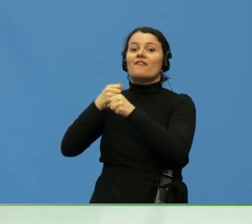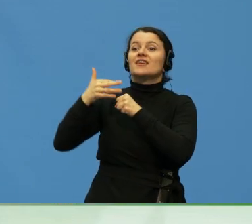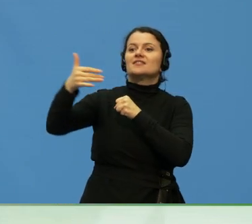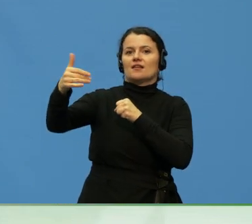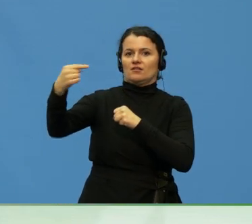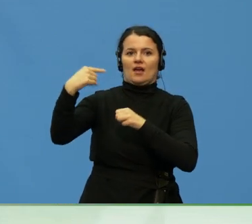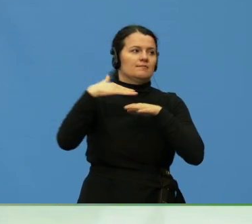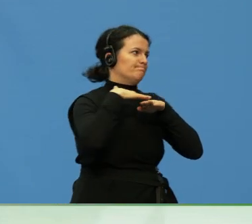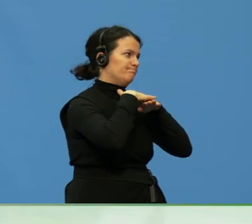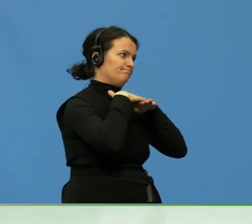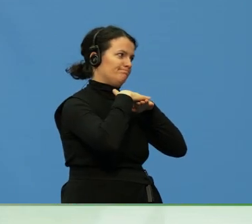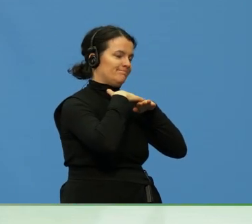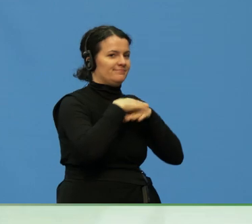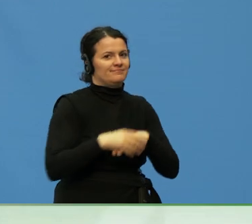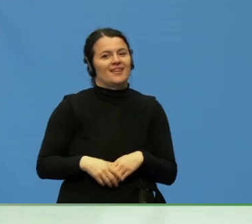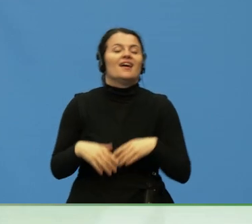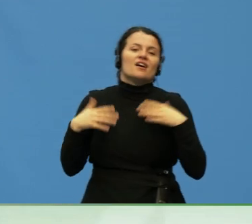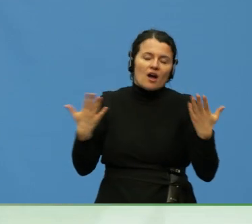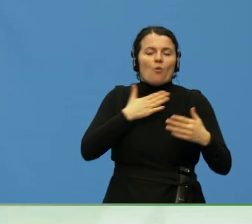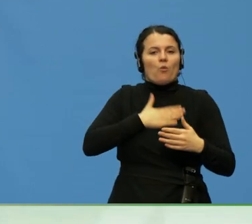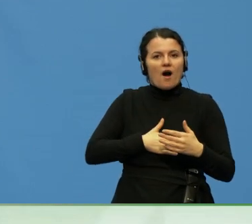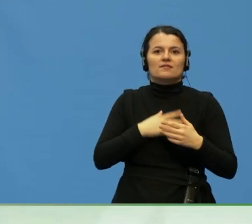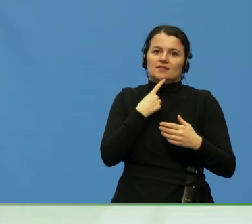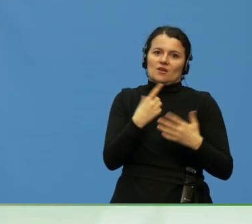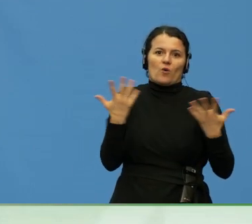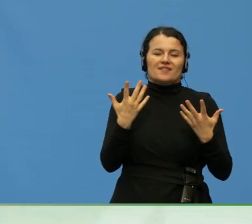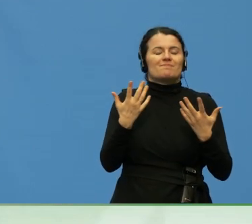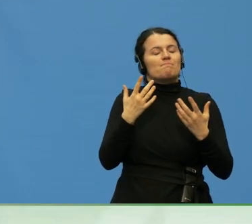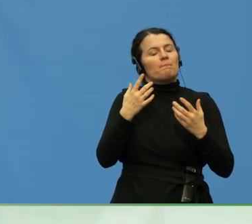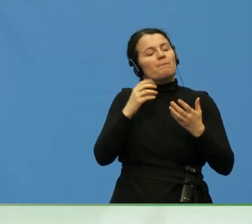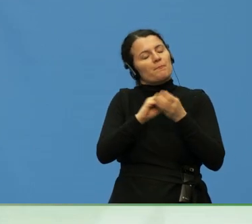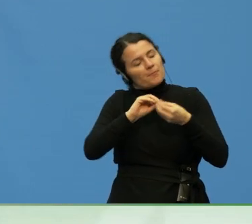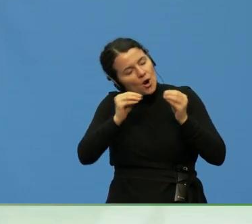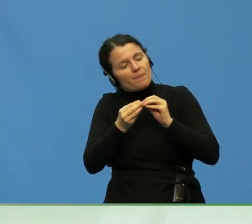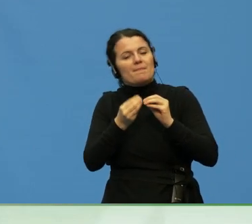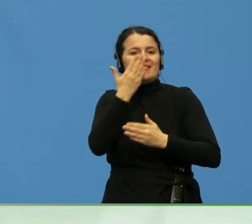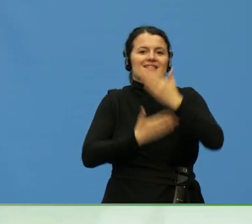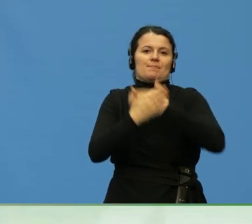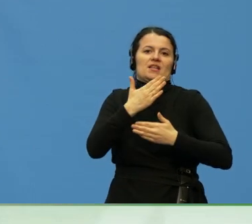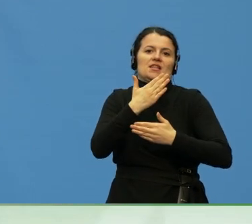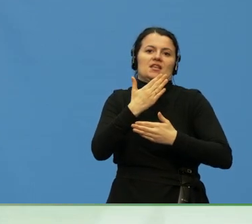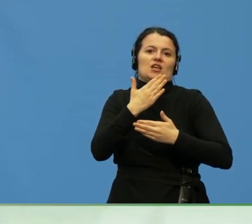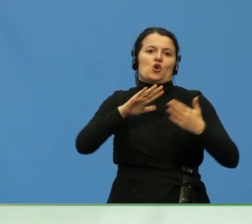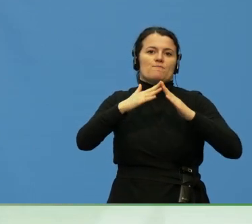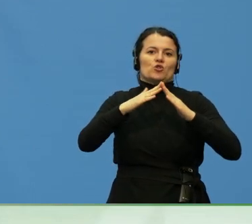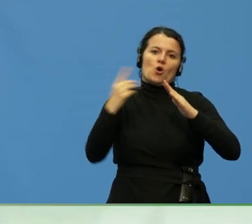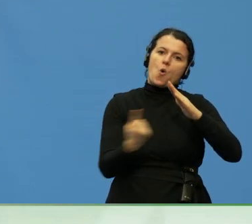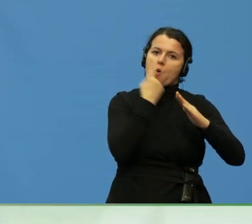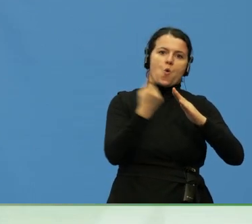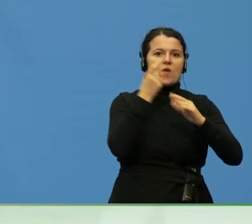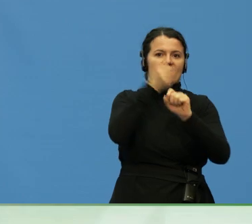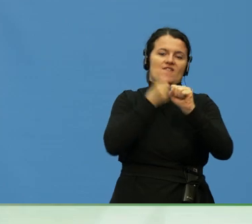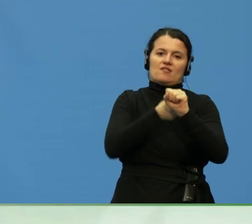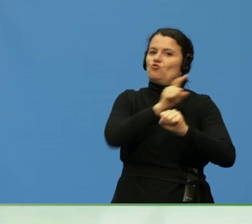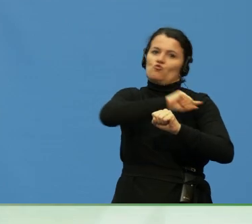the assumption that it's only the disability community that's fighting for this stuff. And I would say we need to do, as